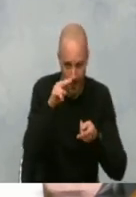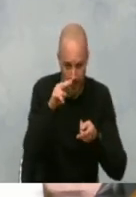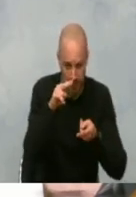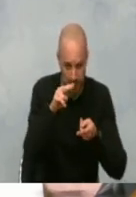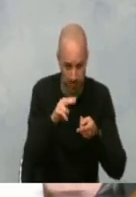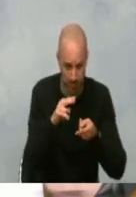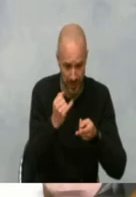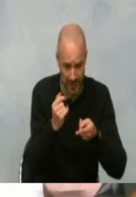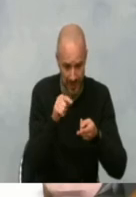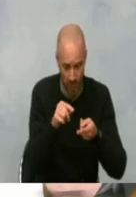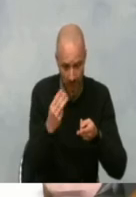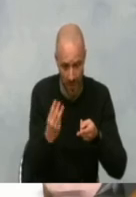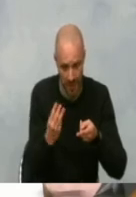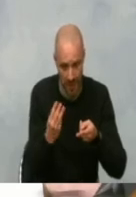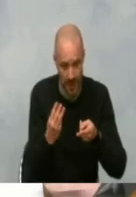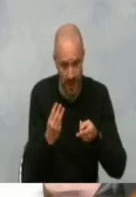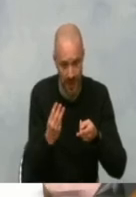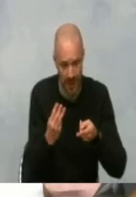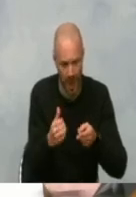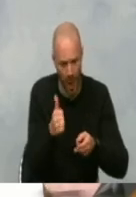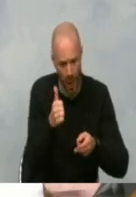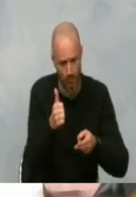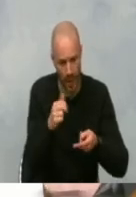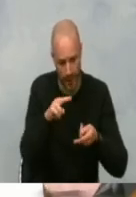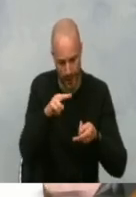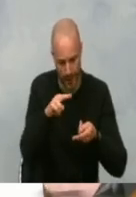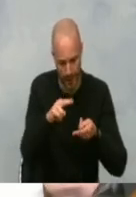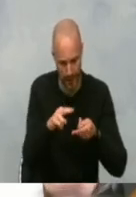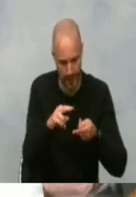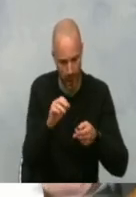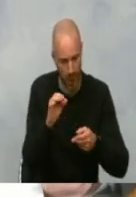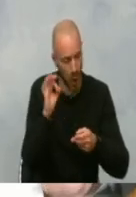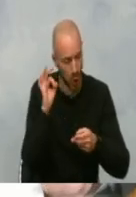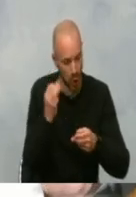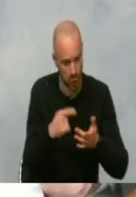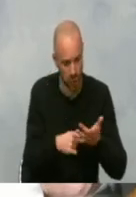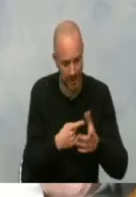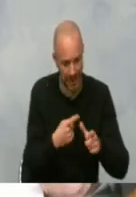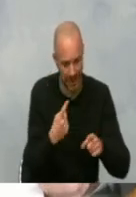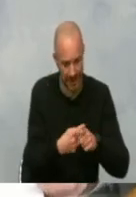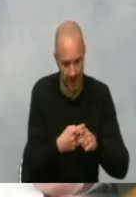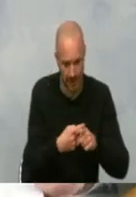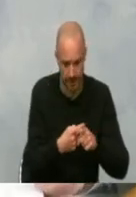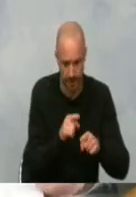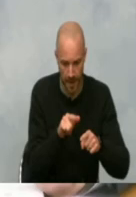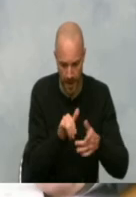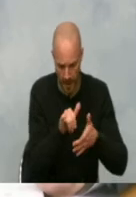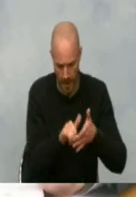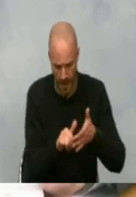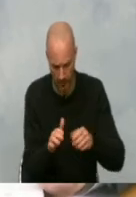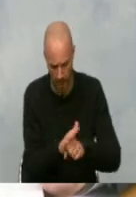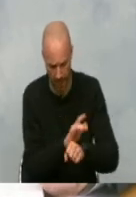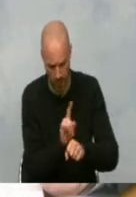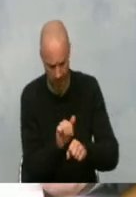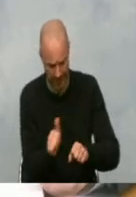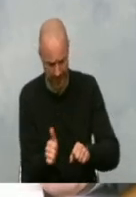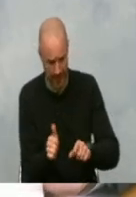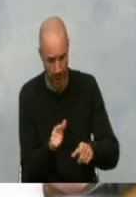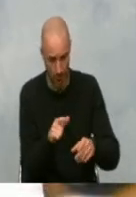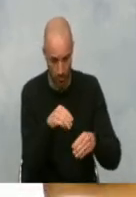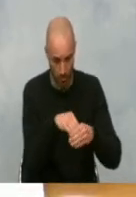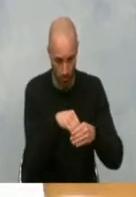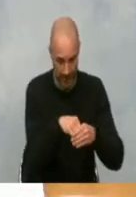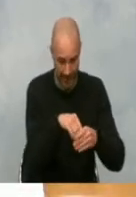by increasing council tax. What is then covered in the paper is the content that's